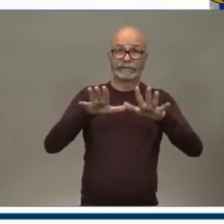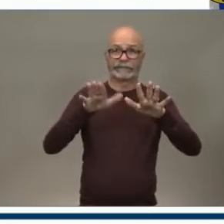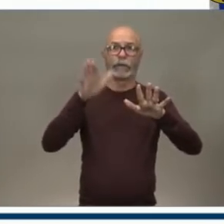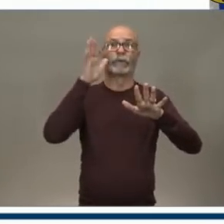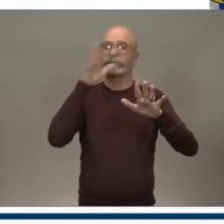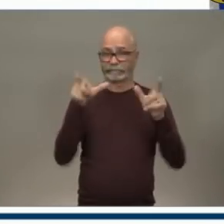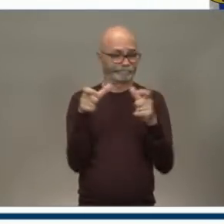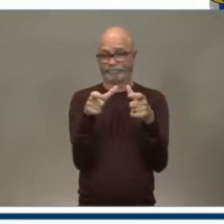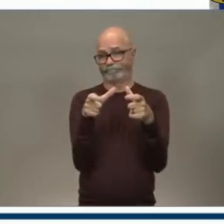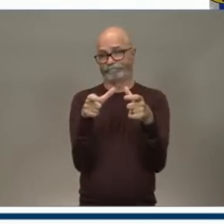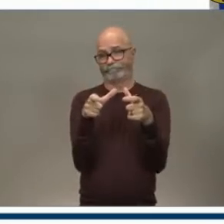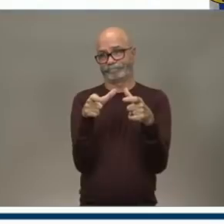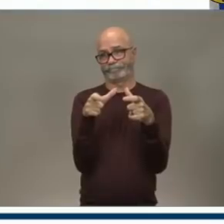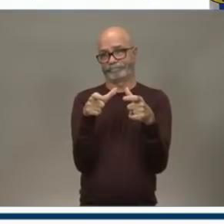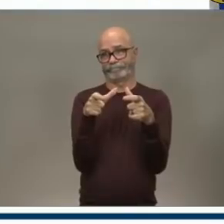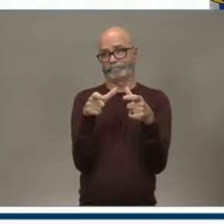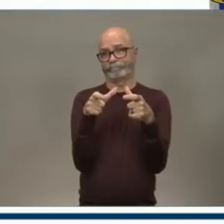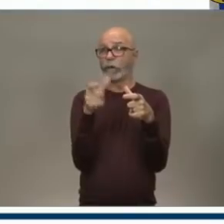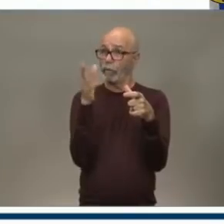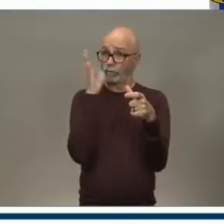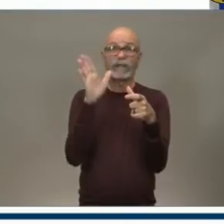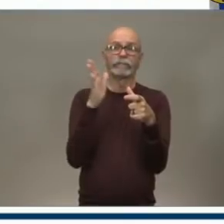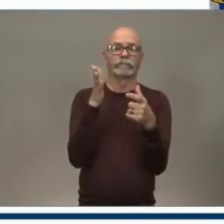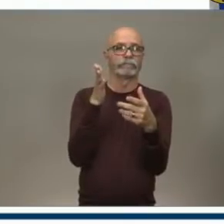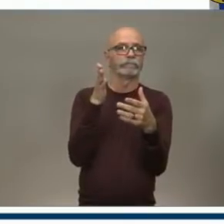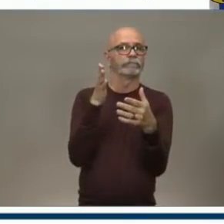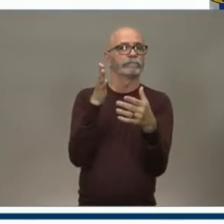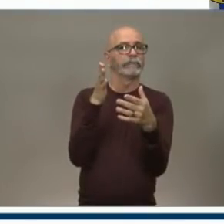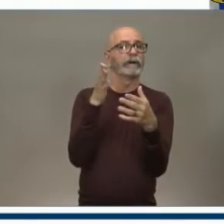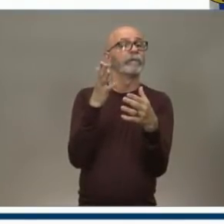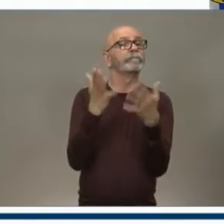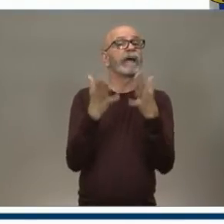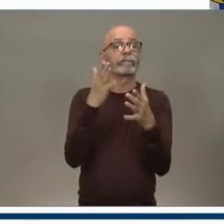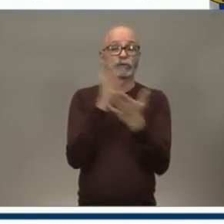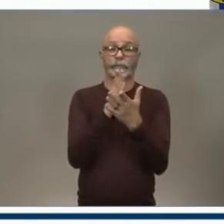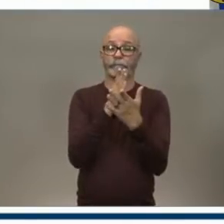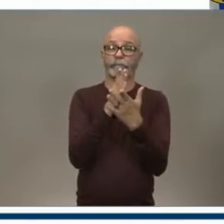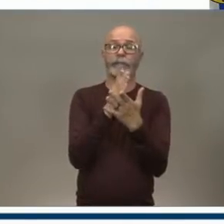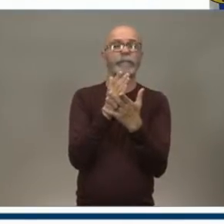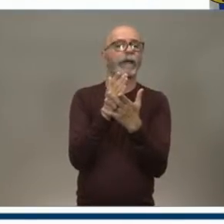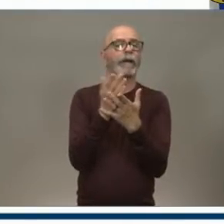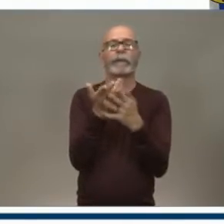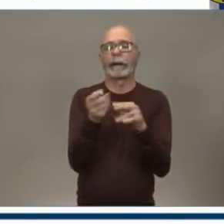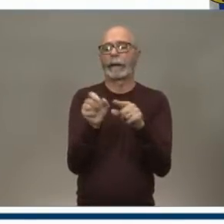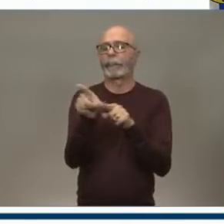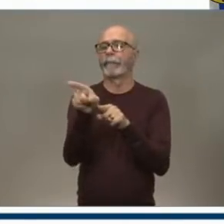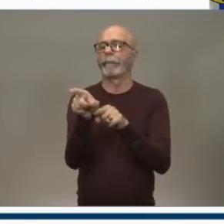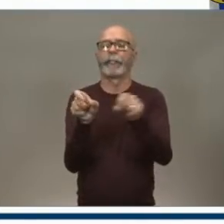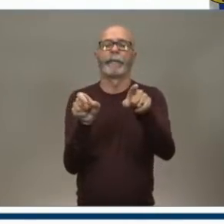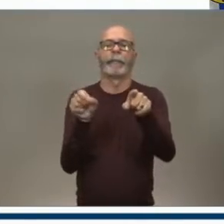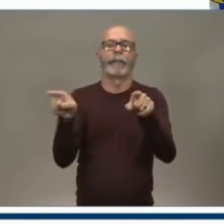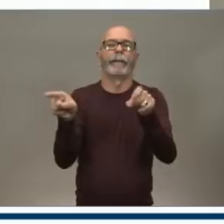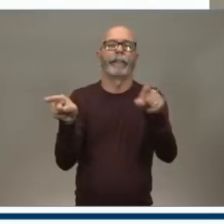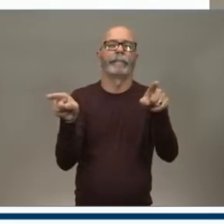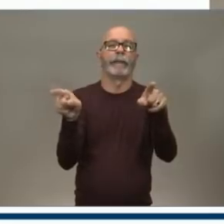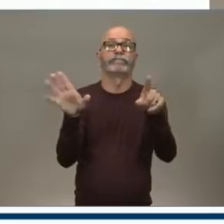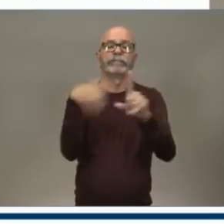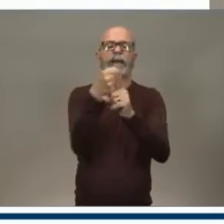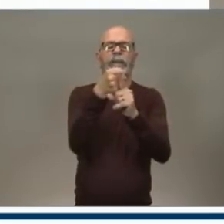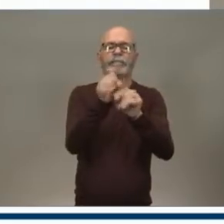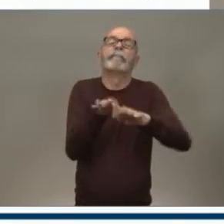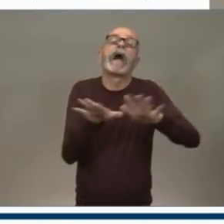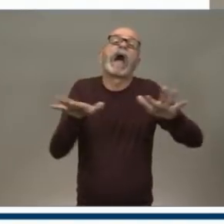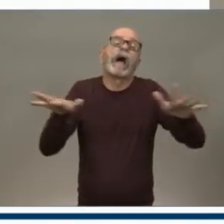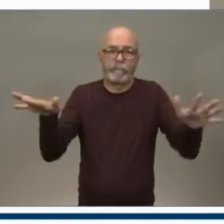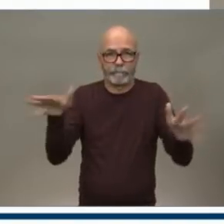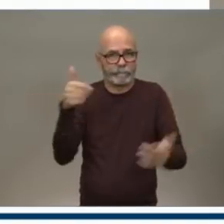what is the threat to other parts of the province? In other words, how quickly can this spread elsewhere? Well, I think we have to understand that there is